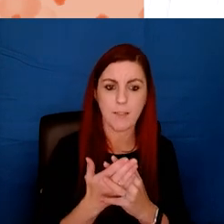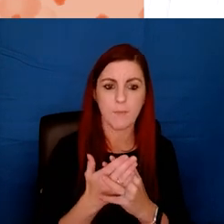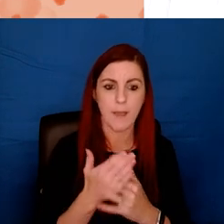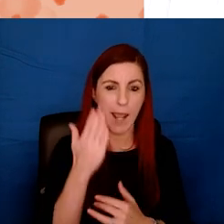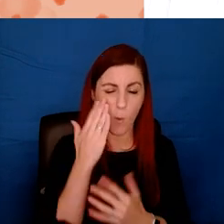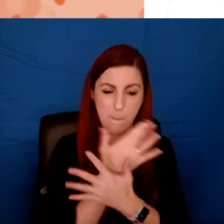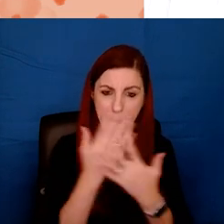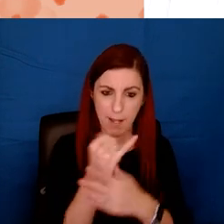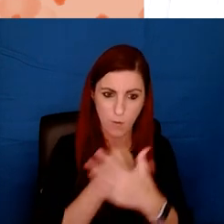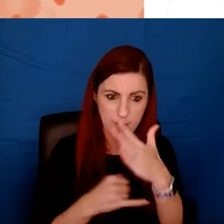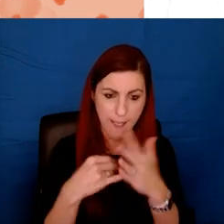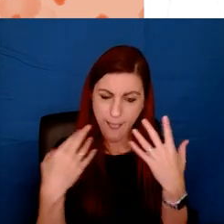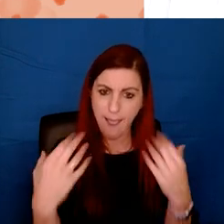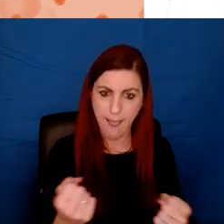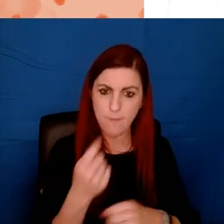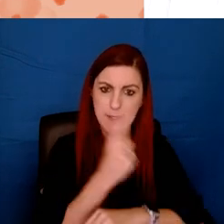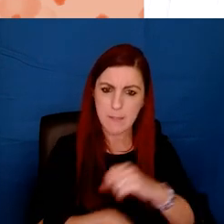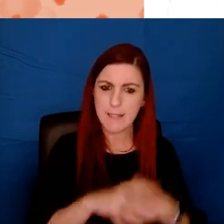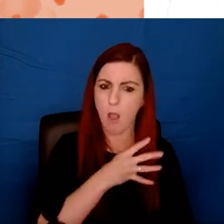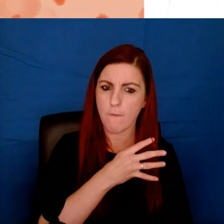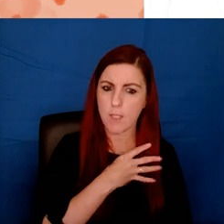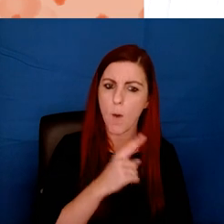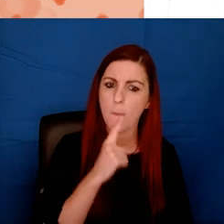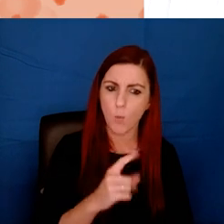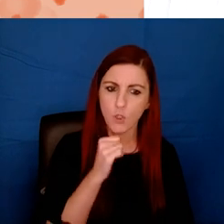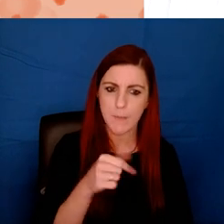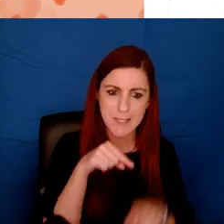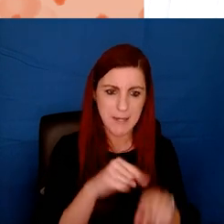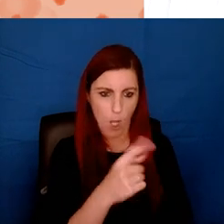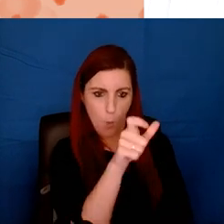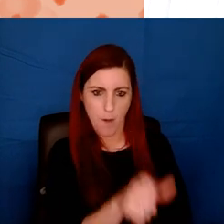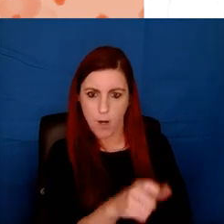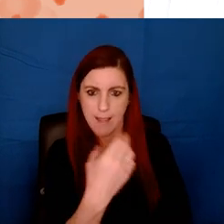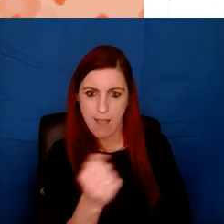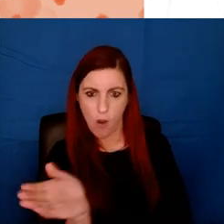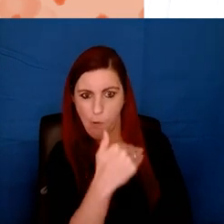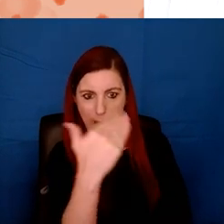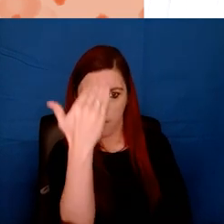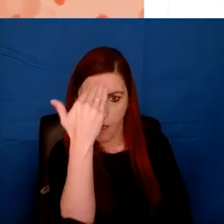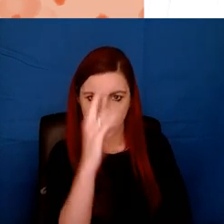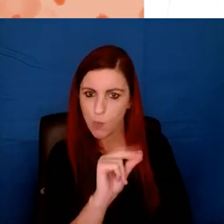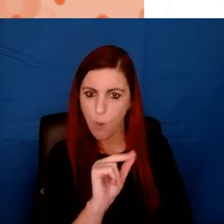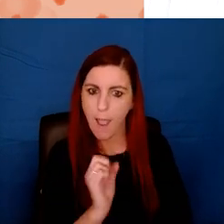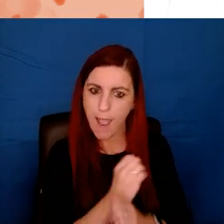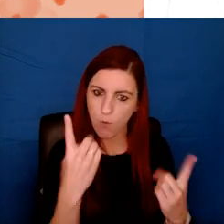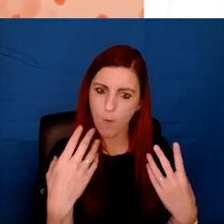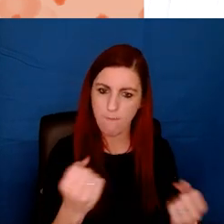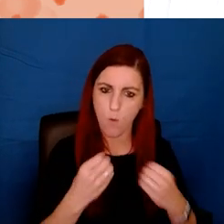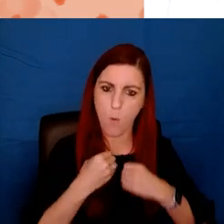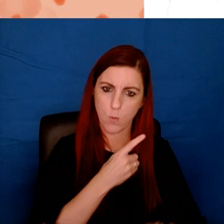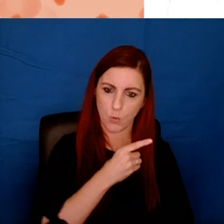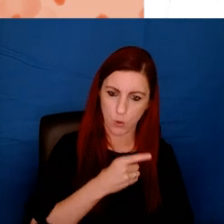many organisations have a disability officer, but we shouldn't be relying on one person having all that knowledge. Everyone has a duty to